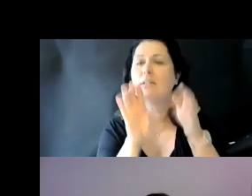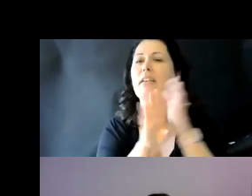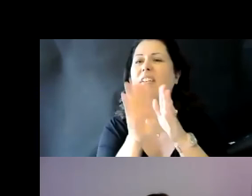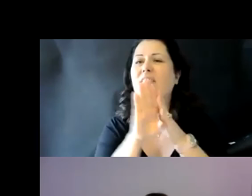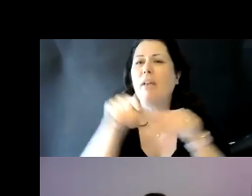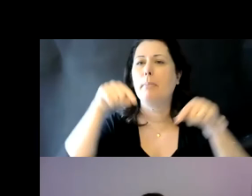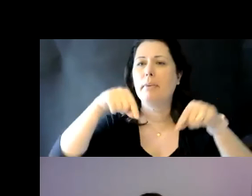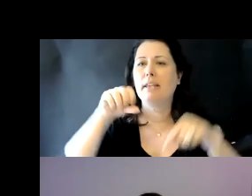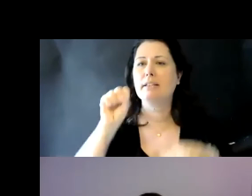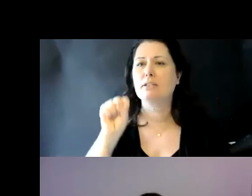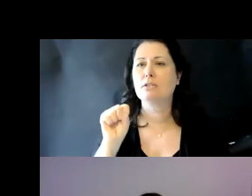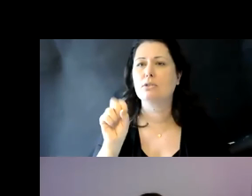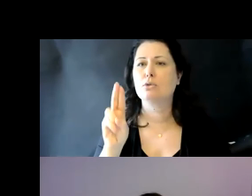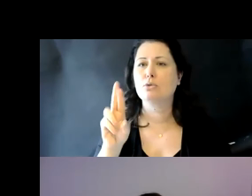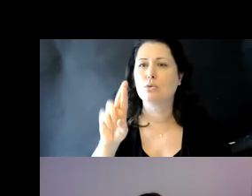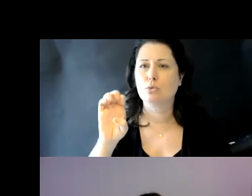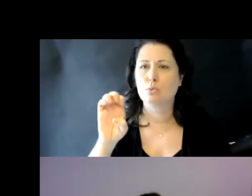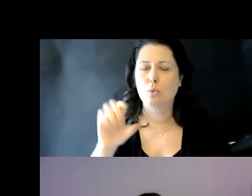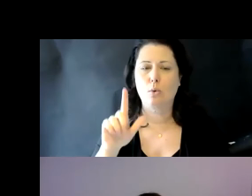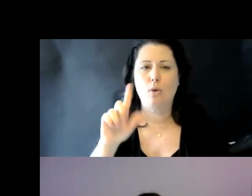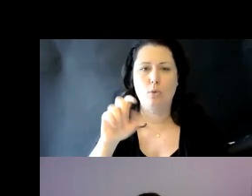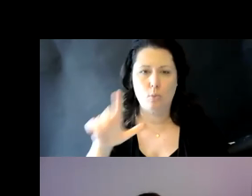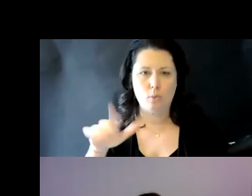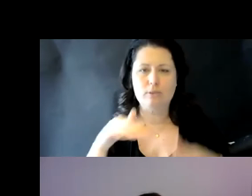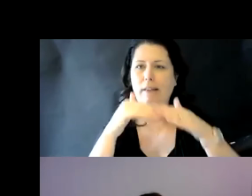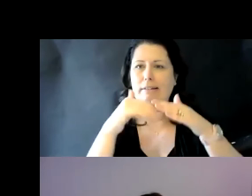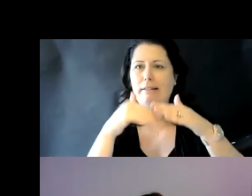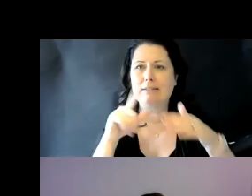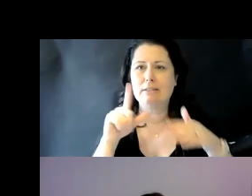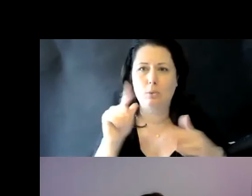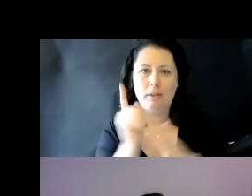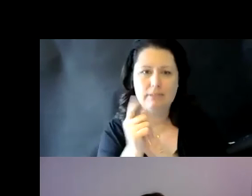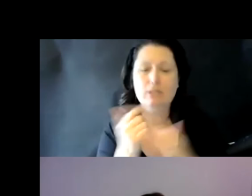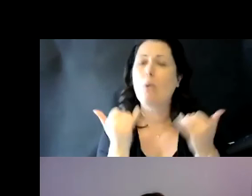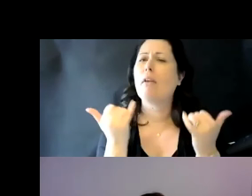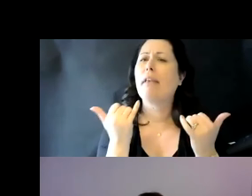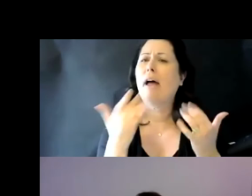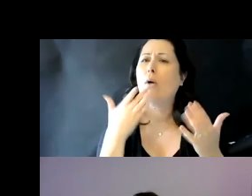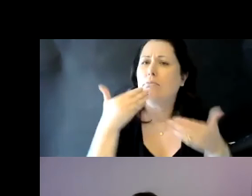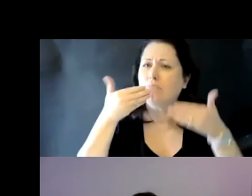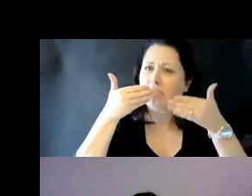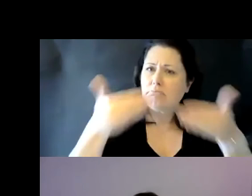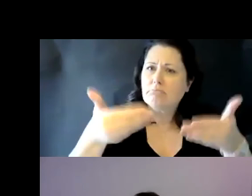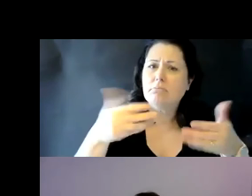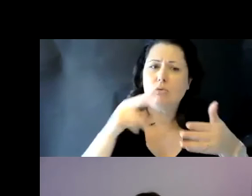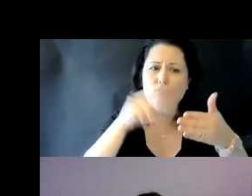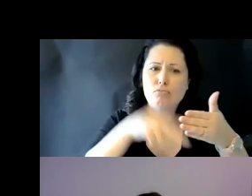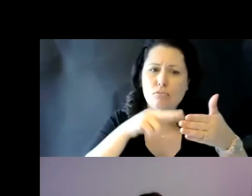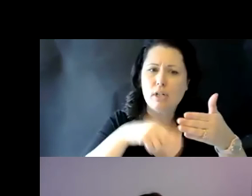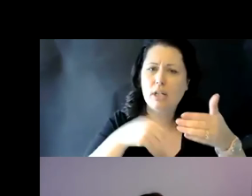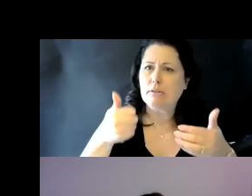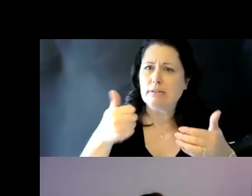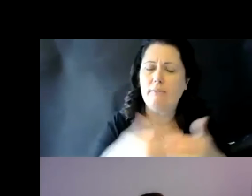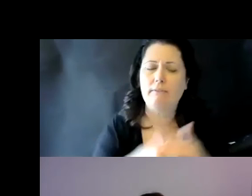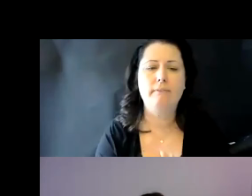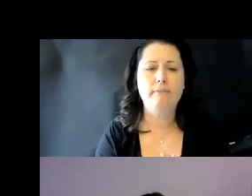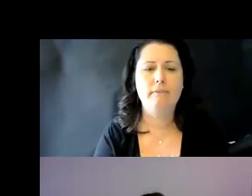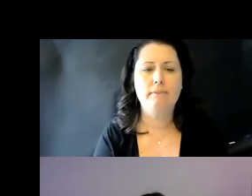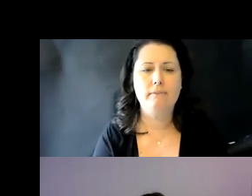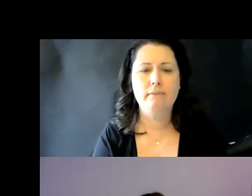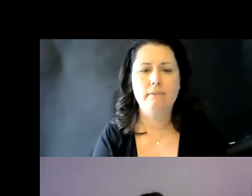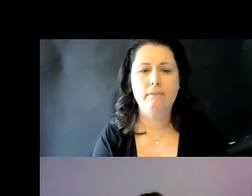probably been just under 20 minutes, which now gives you an opportunity to have a look at it yourselves. So we had quite a lot of discussion about the best way of